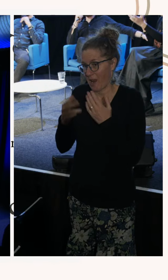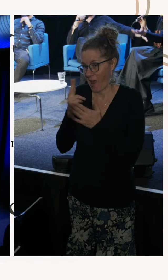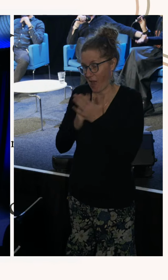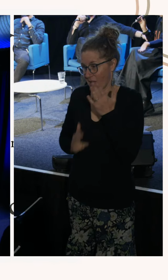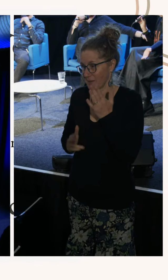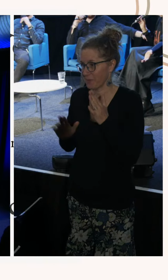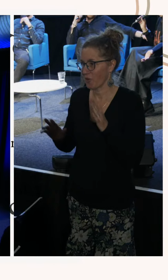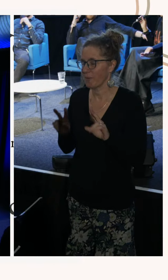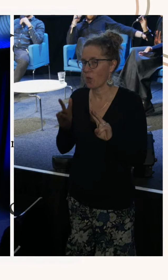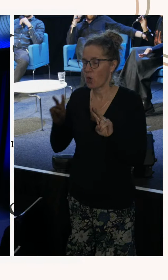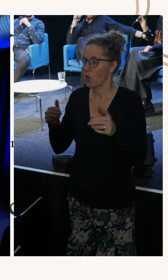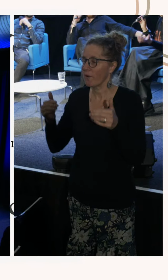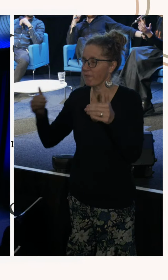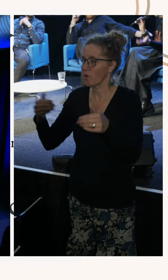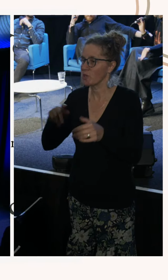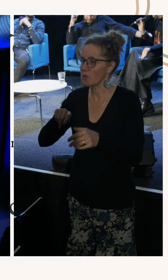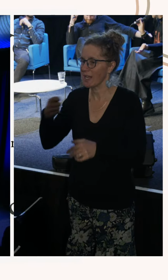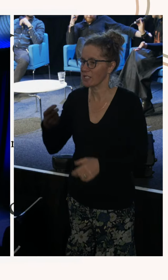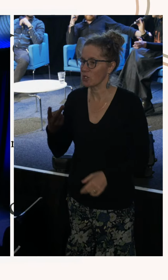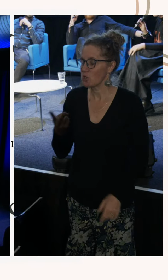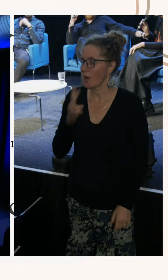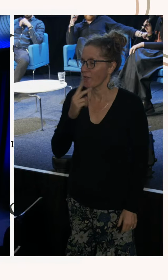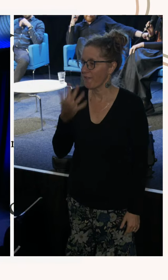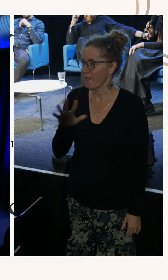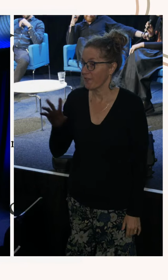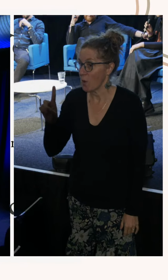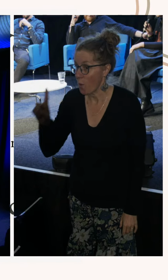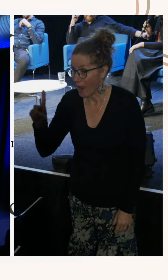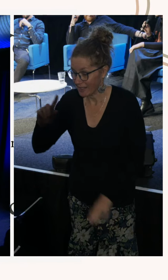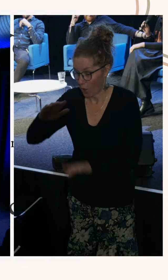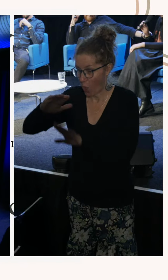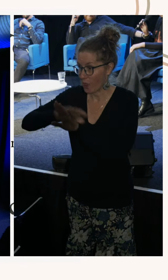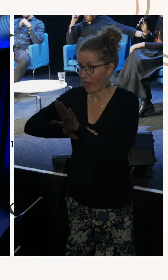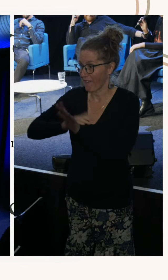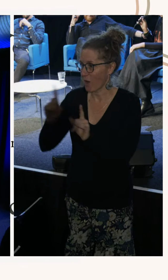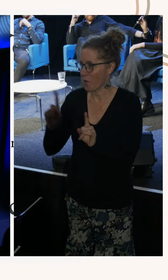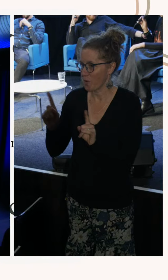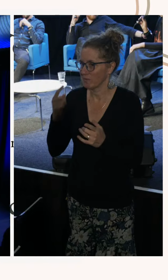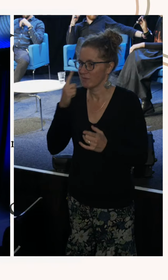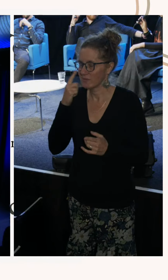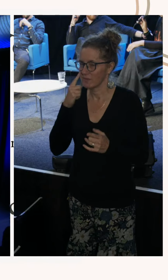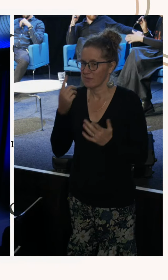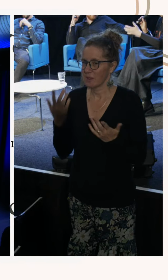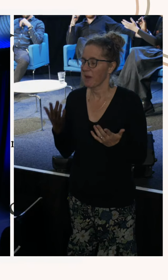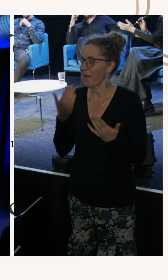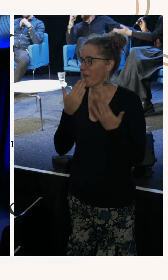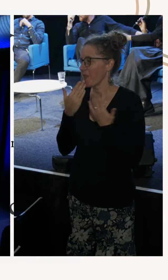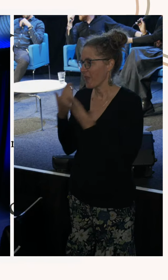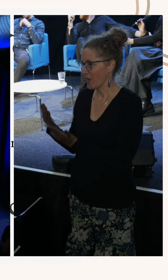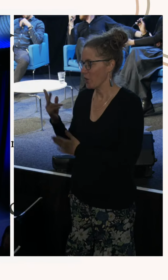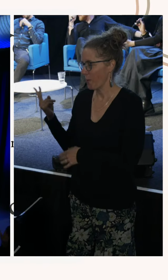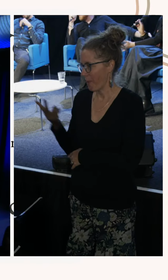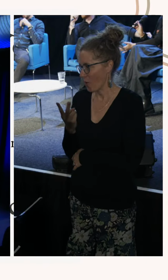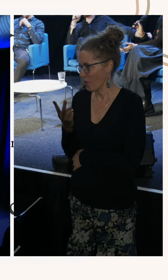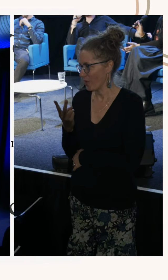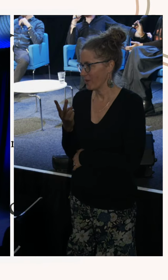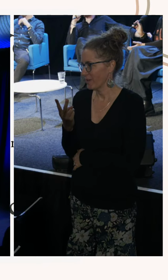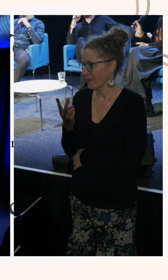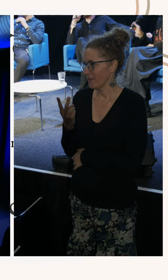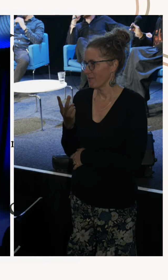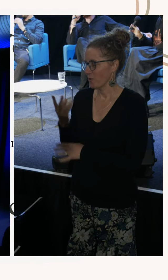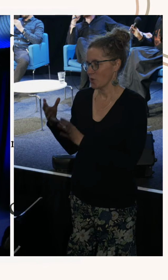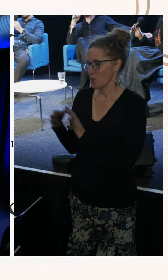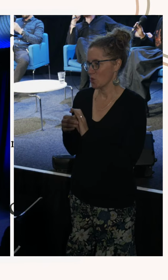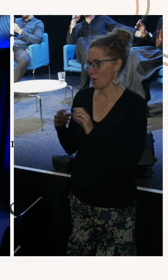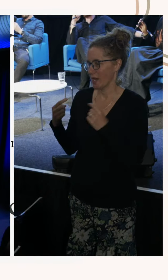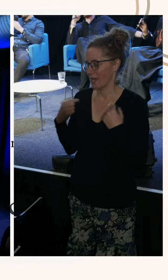look forward to the cover of our 251st edition, in short. But thank you both so much for joining